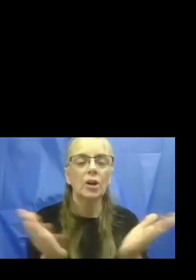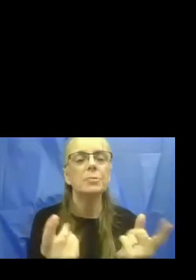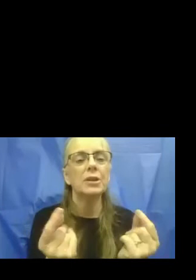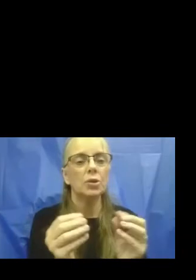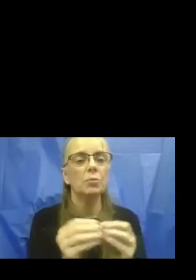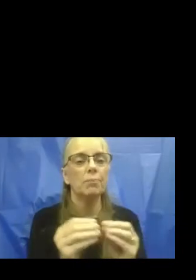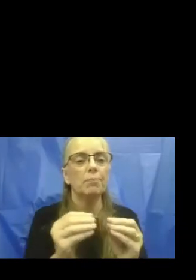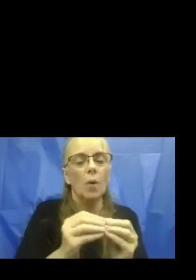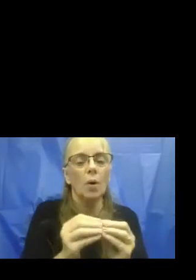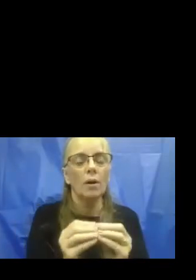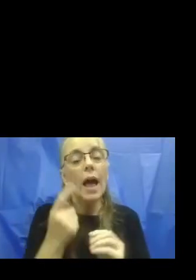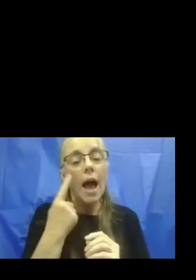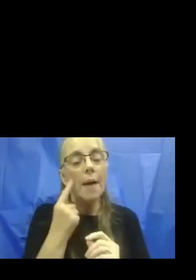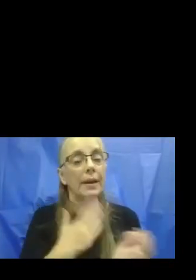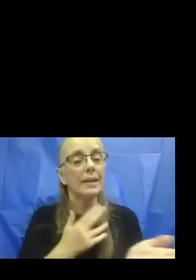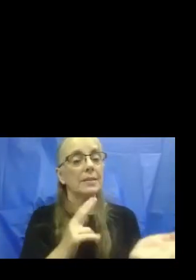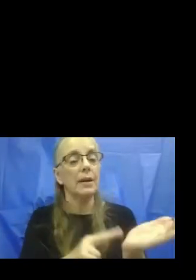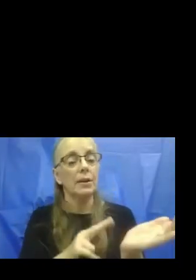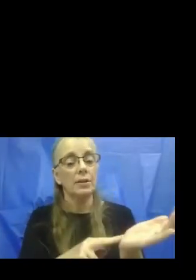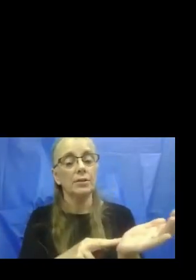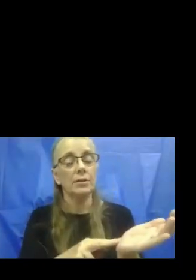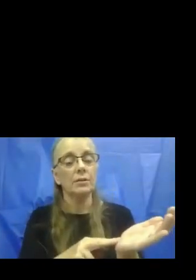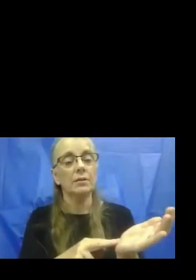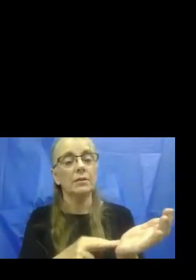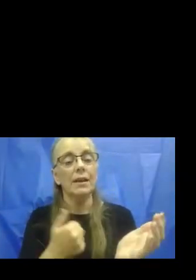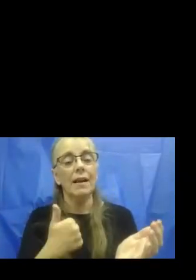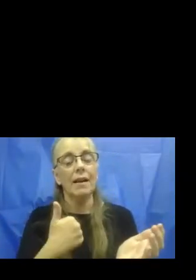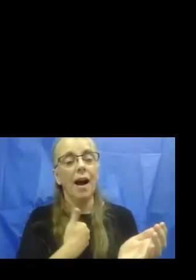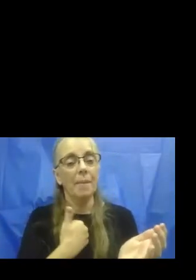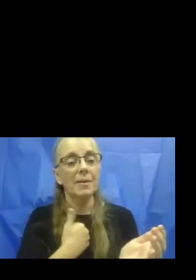this opportunity that I'm where I am today.